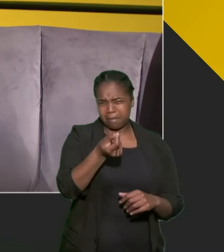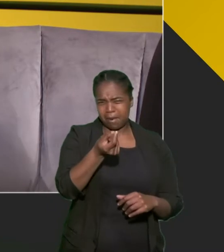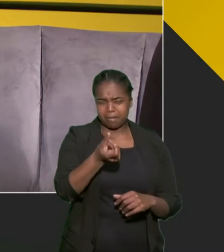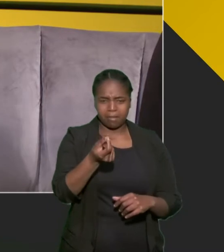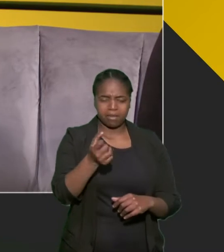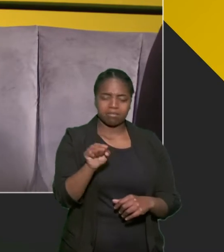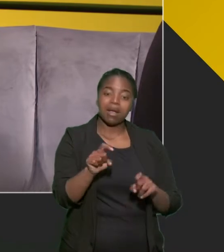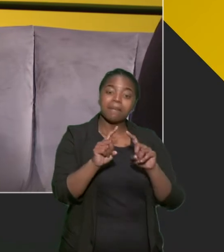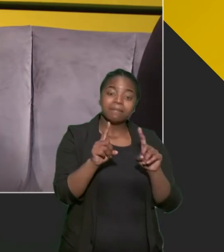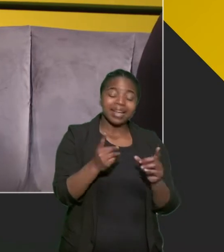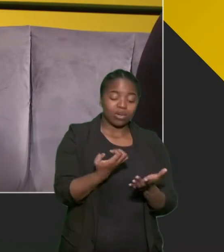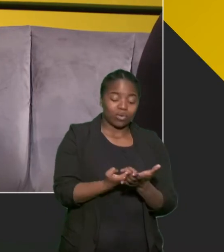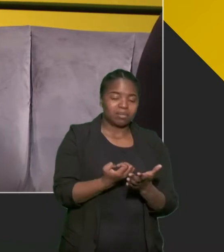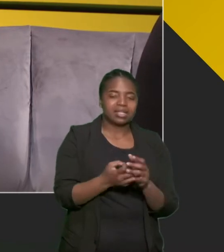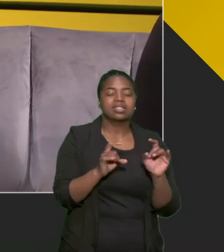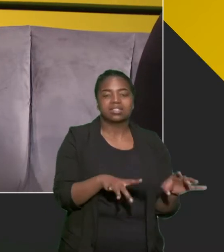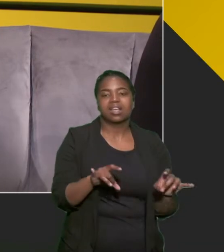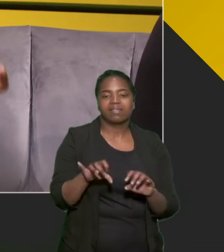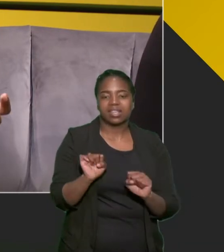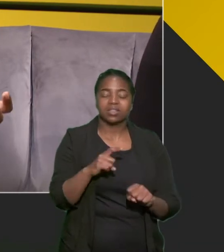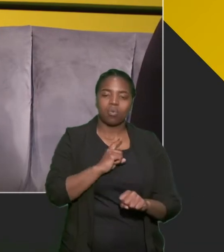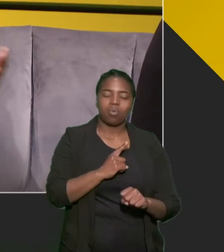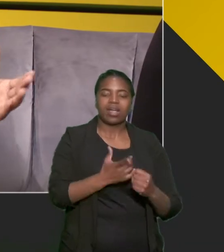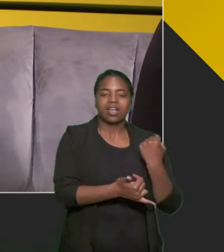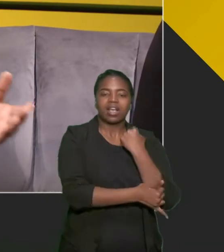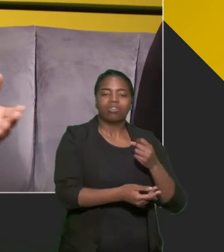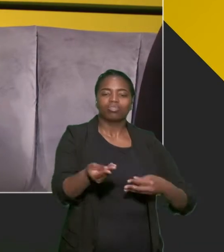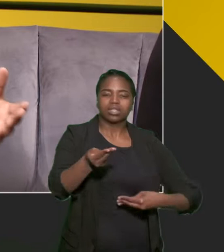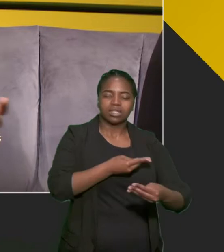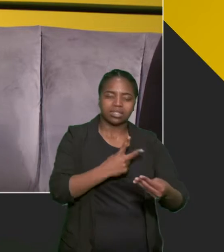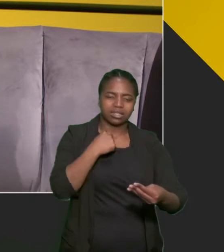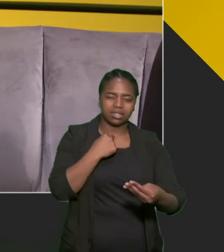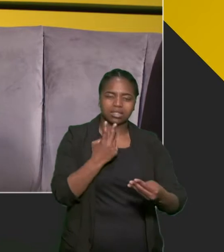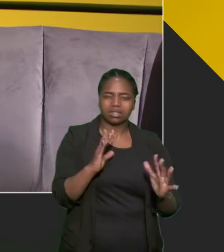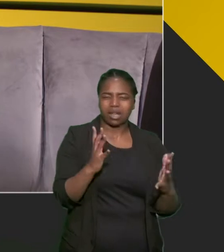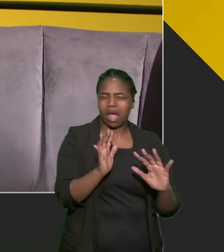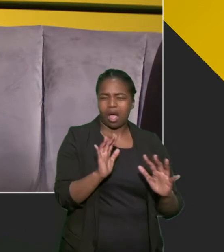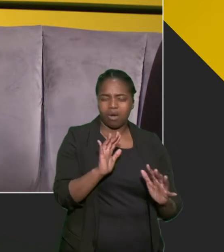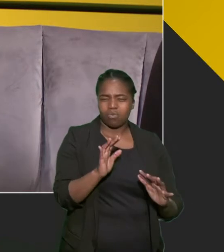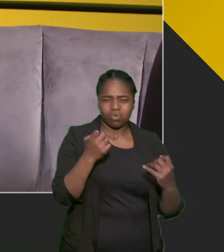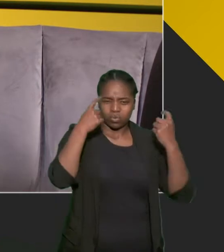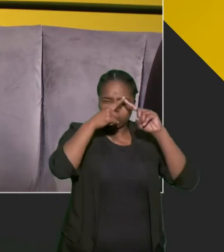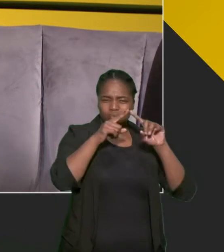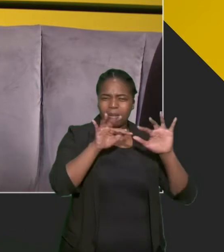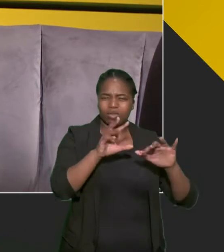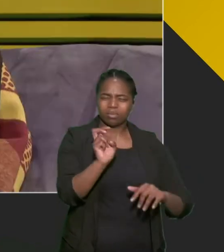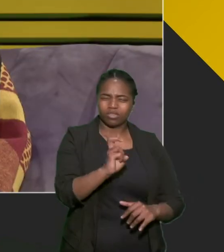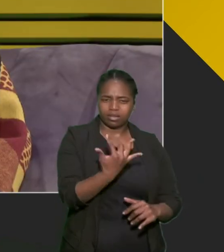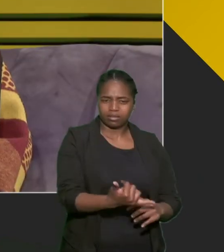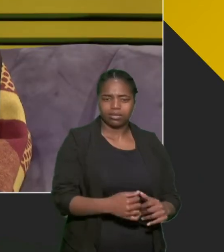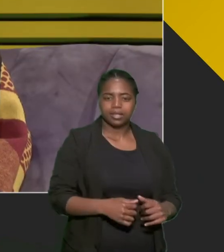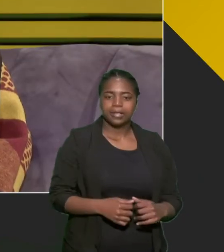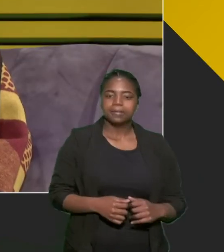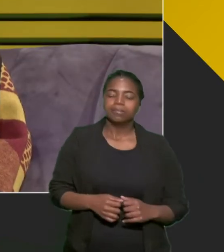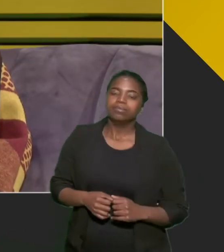been affected, but economically they are affected because of our suppliers. Akusichallenge ngesimo ukuthi how are people dealing with COVID-19?